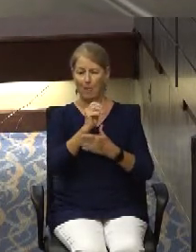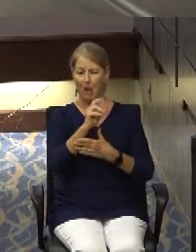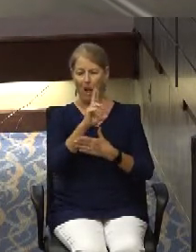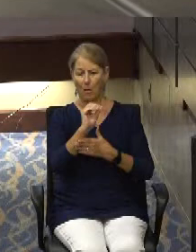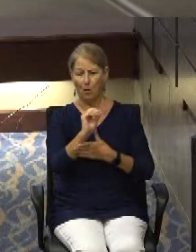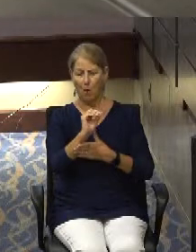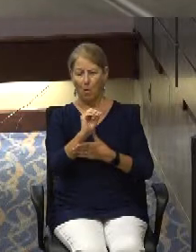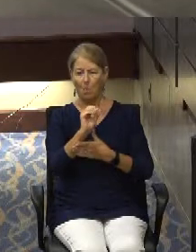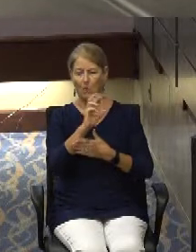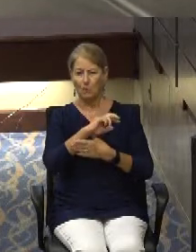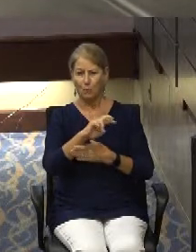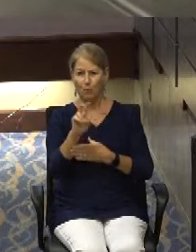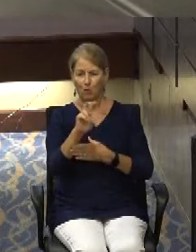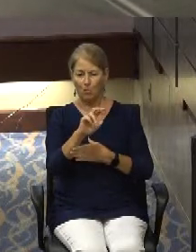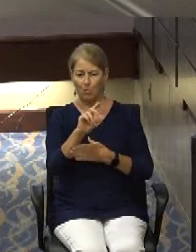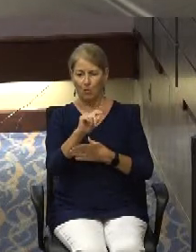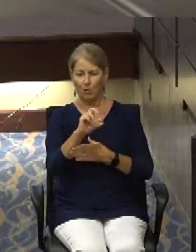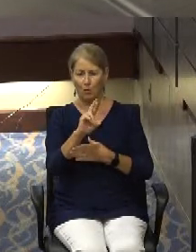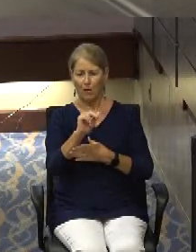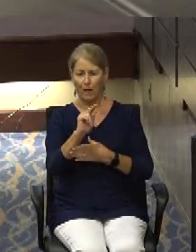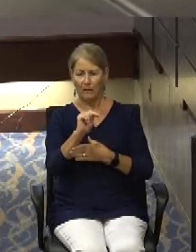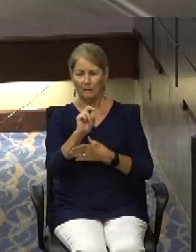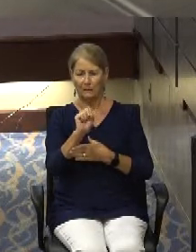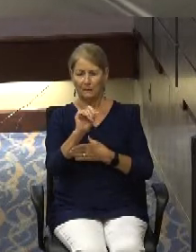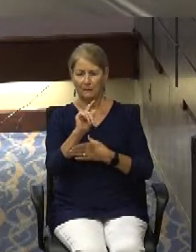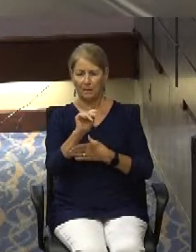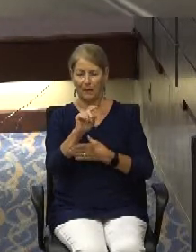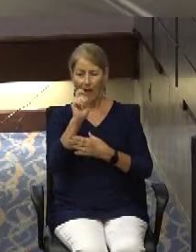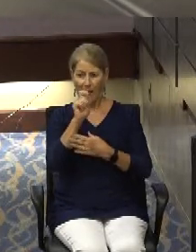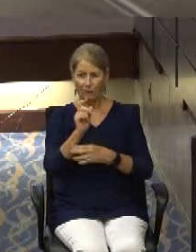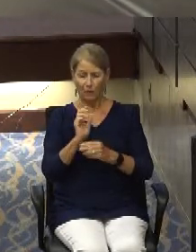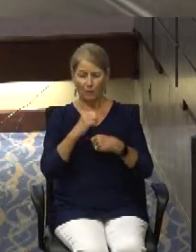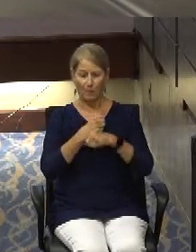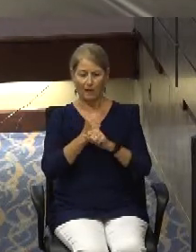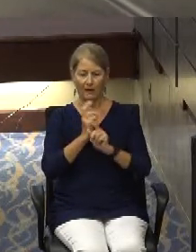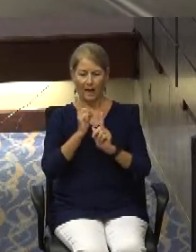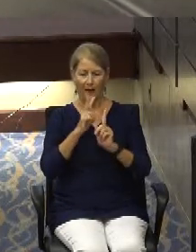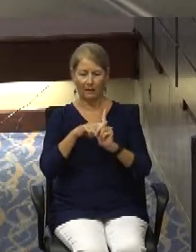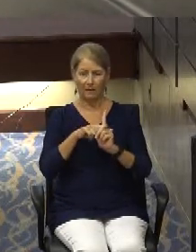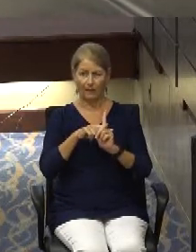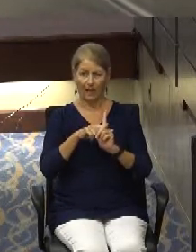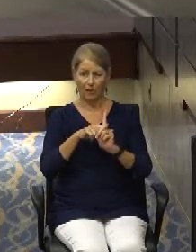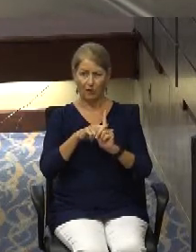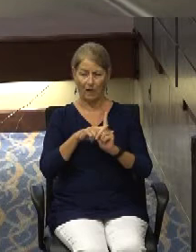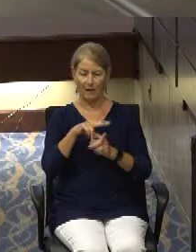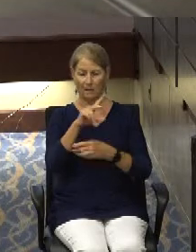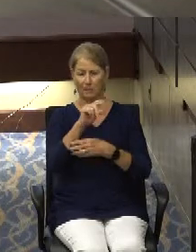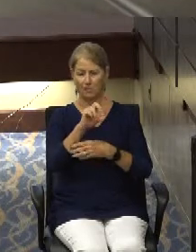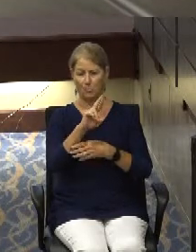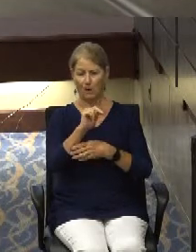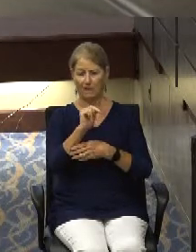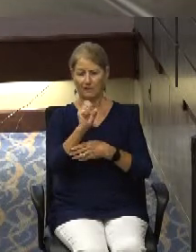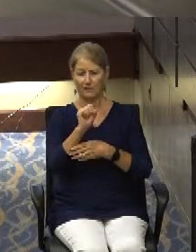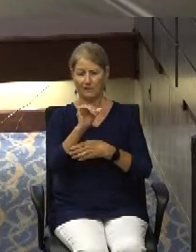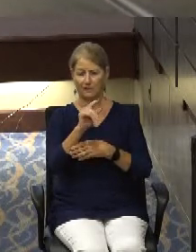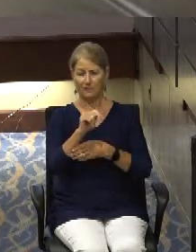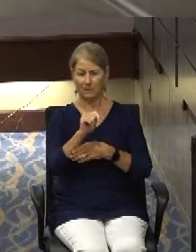microtransit, you had to go and make an application at the transit system